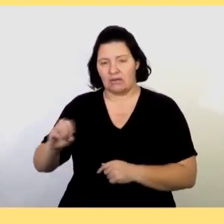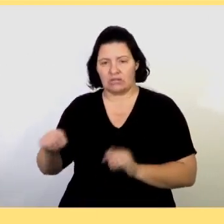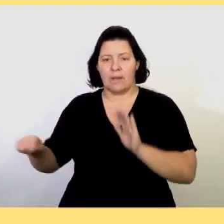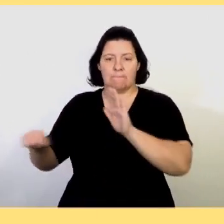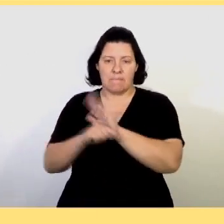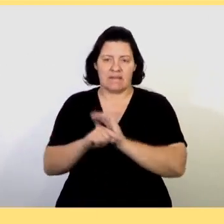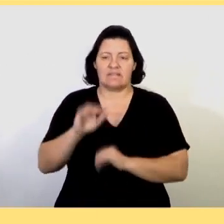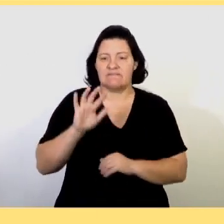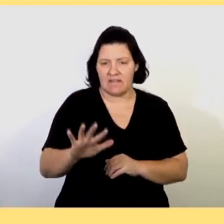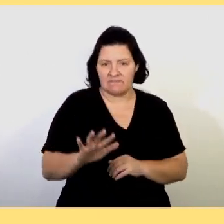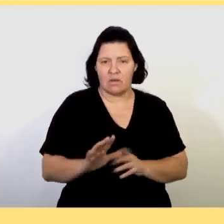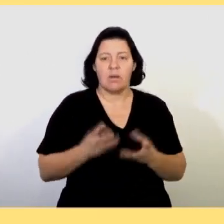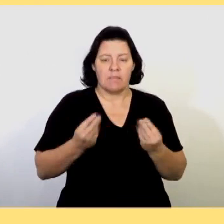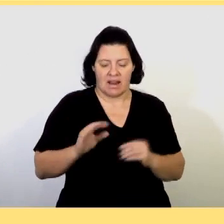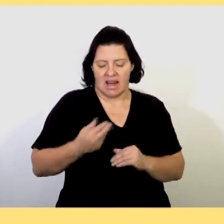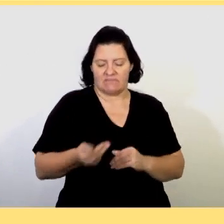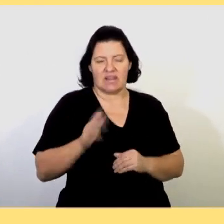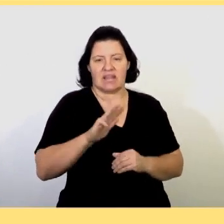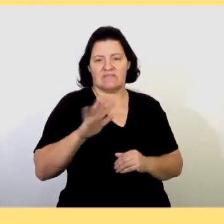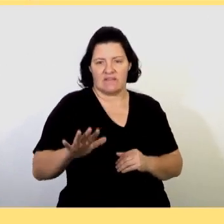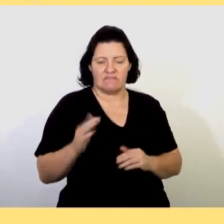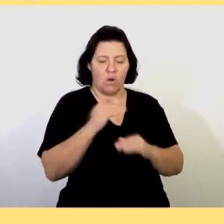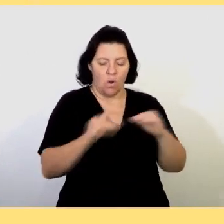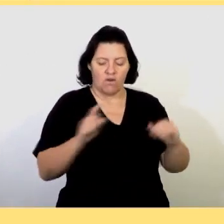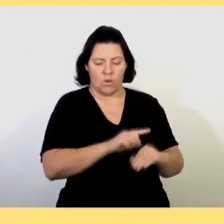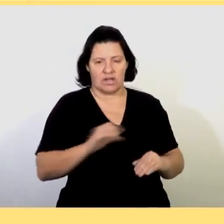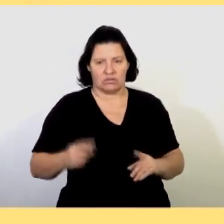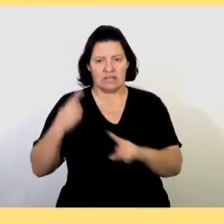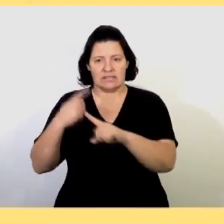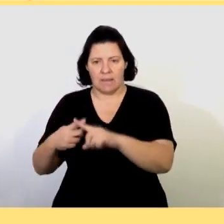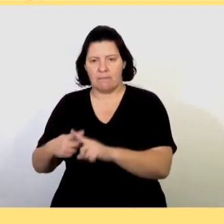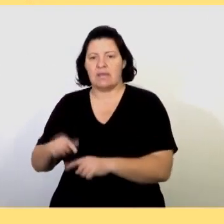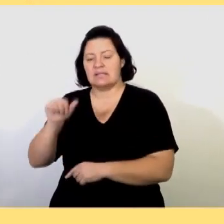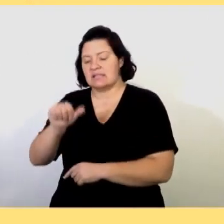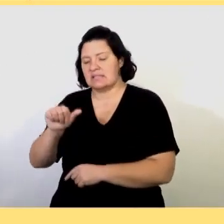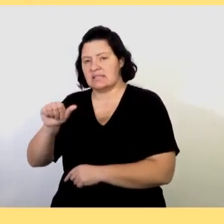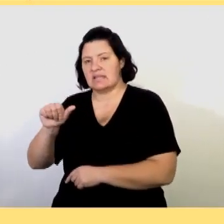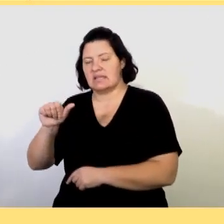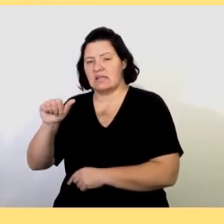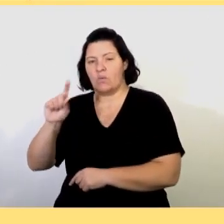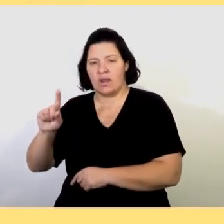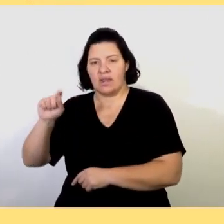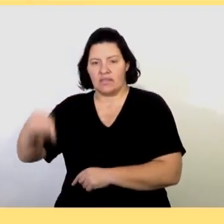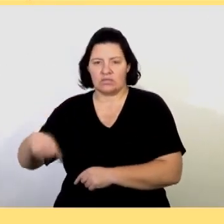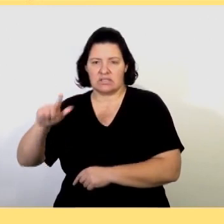100 minus 5, then we remain with 95. Over the 100, multiply by 65,